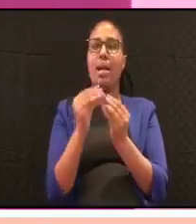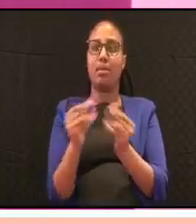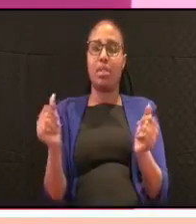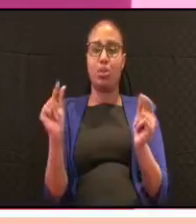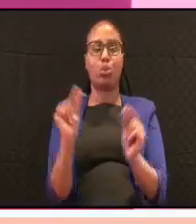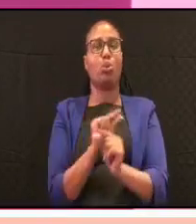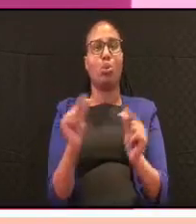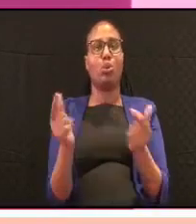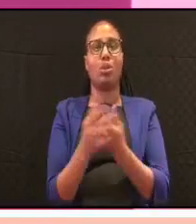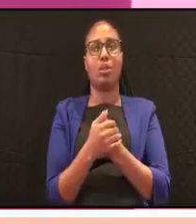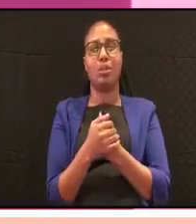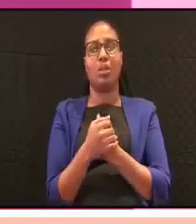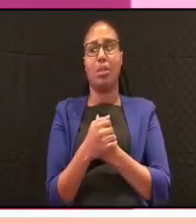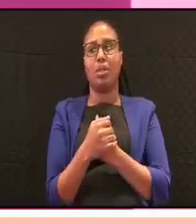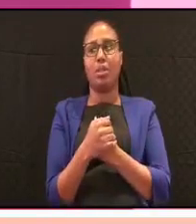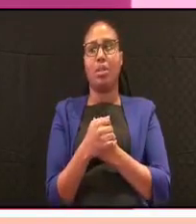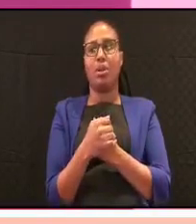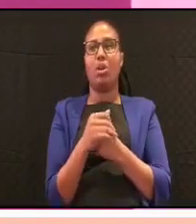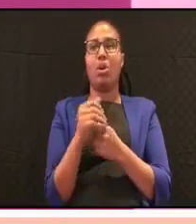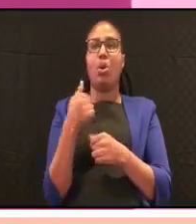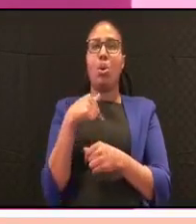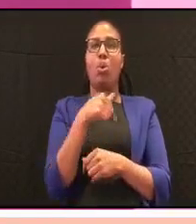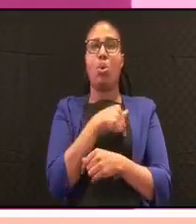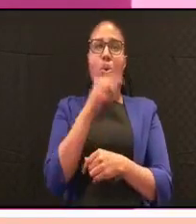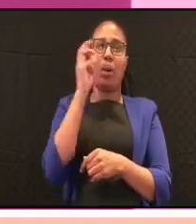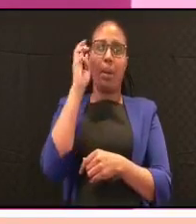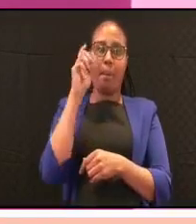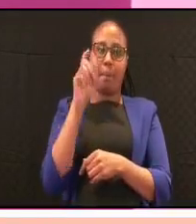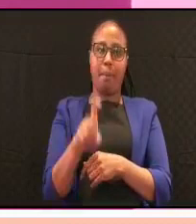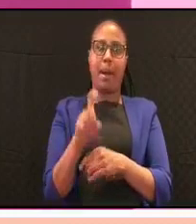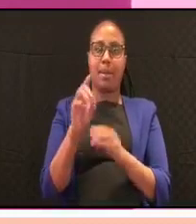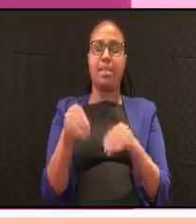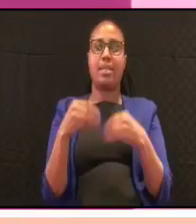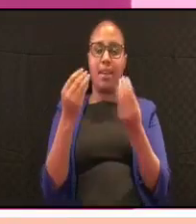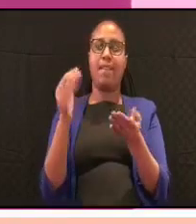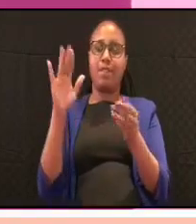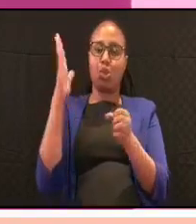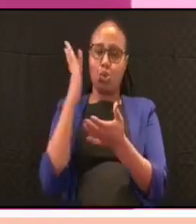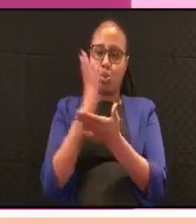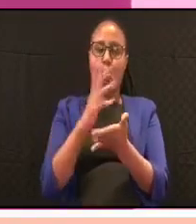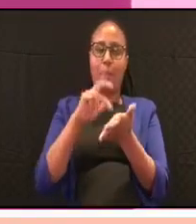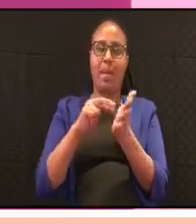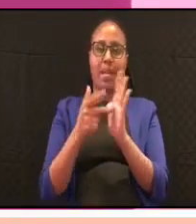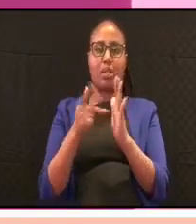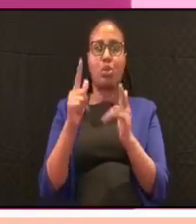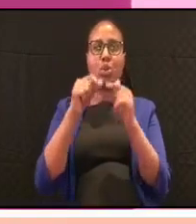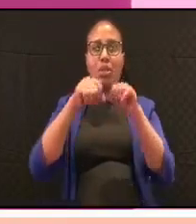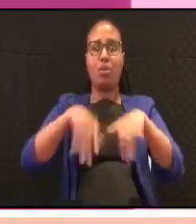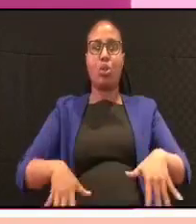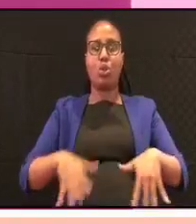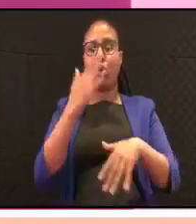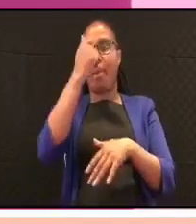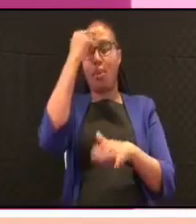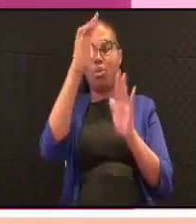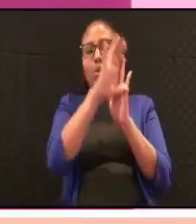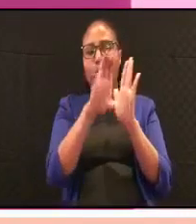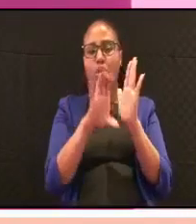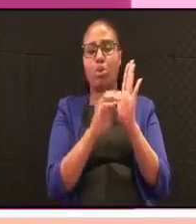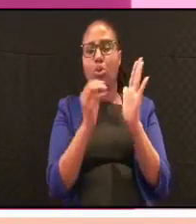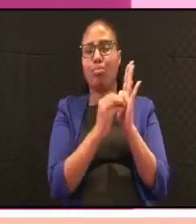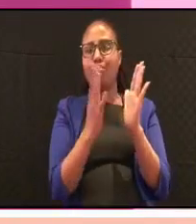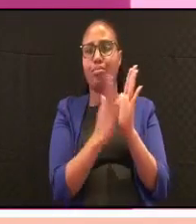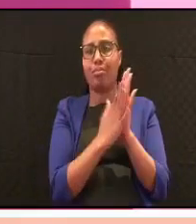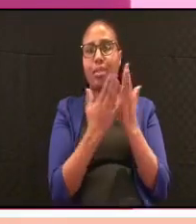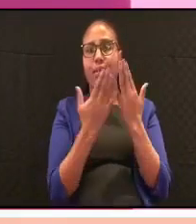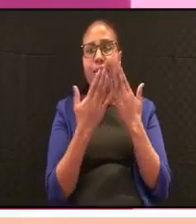shortly. We must give true meaning to devolution because that is what the constitution says.